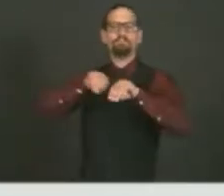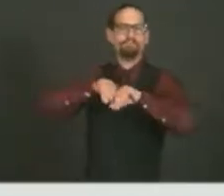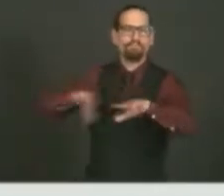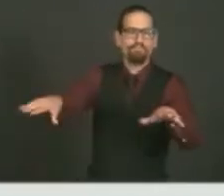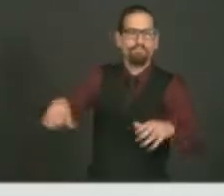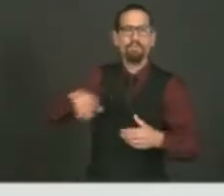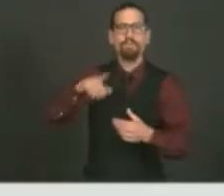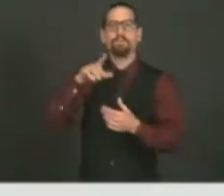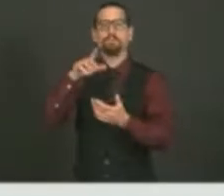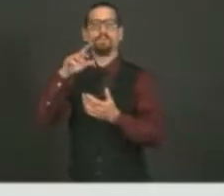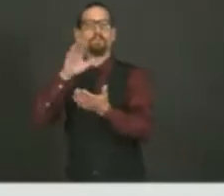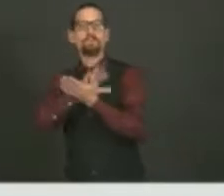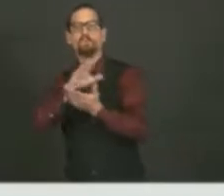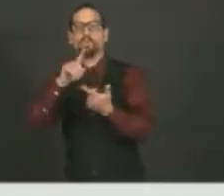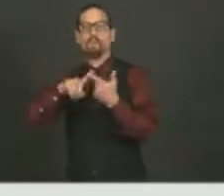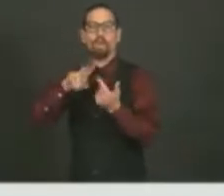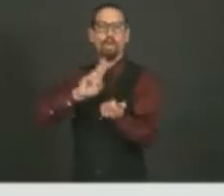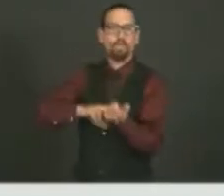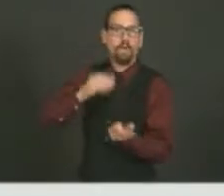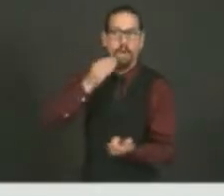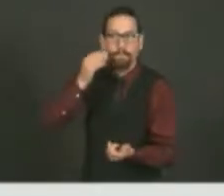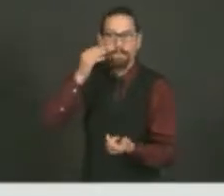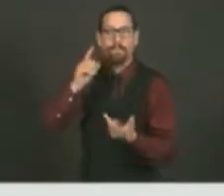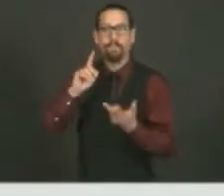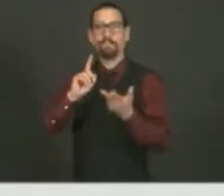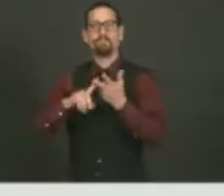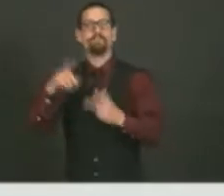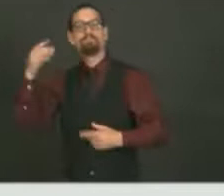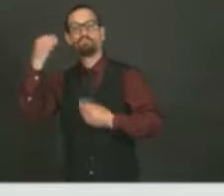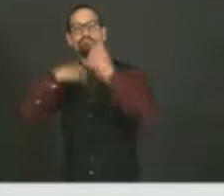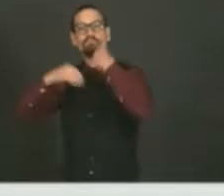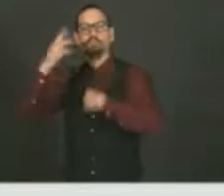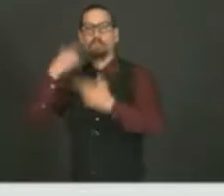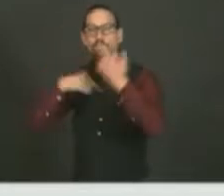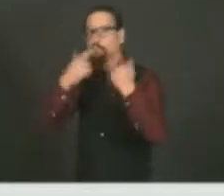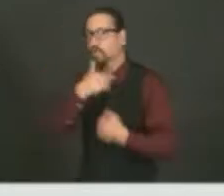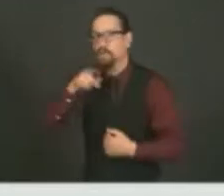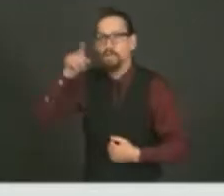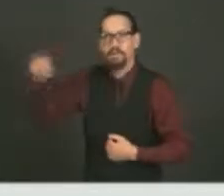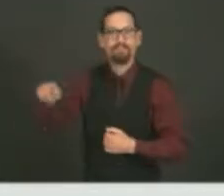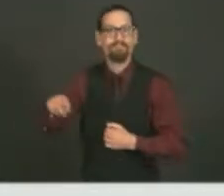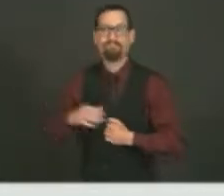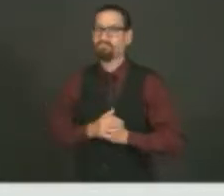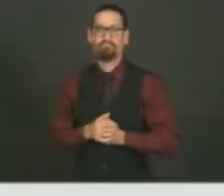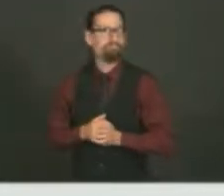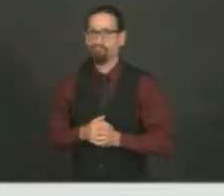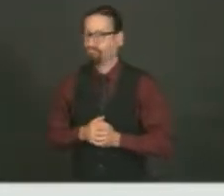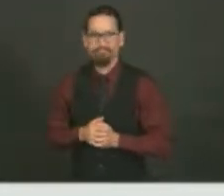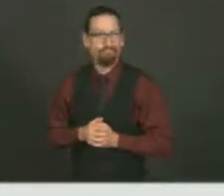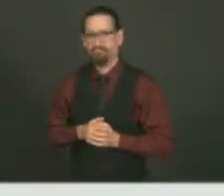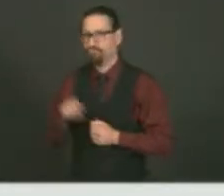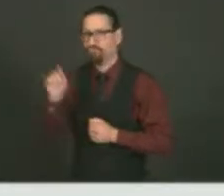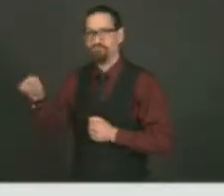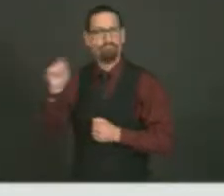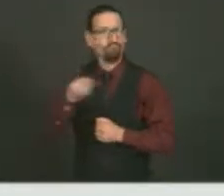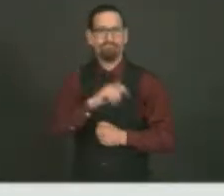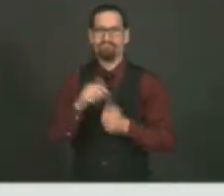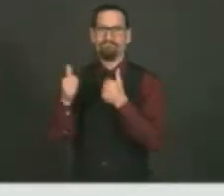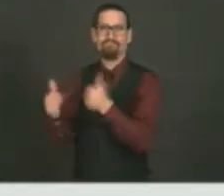it. Not restaurants, because they're doing a terrific job, and for the most part, not